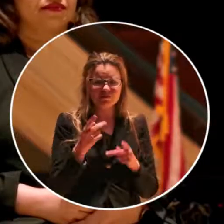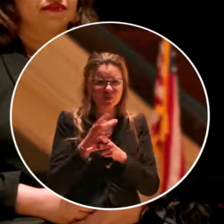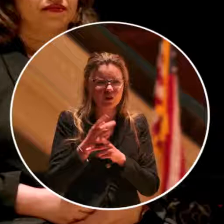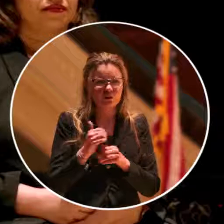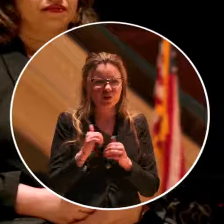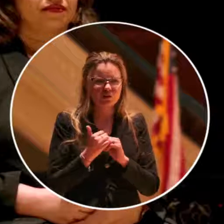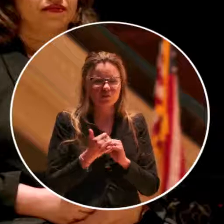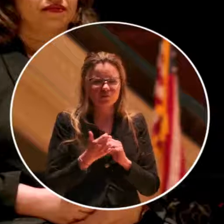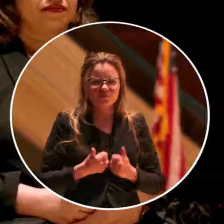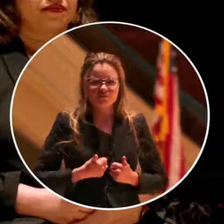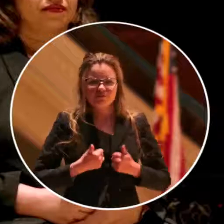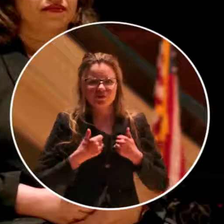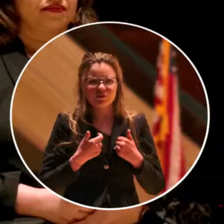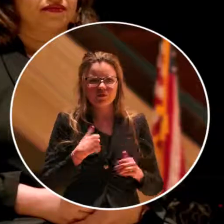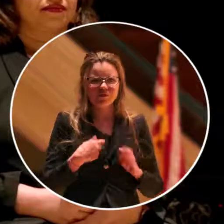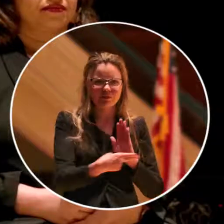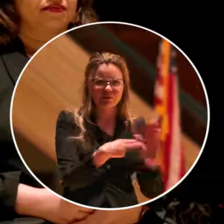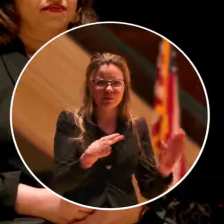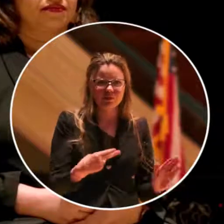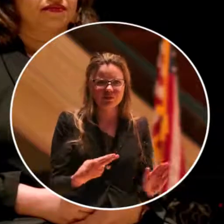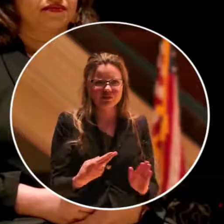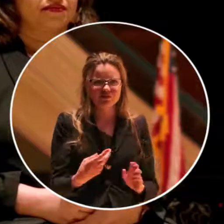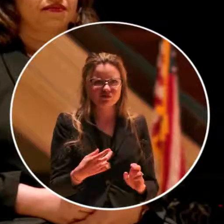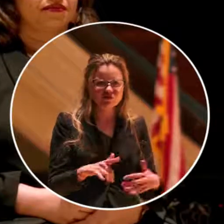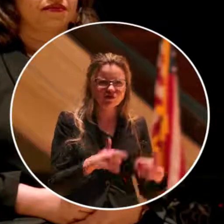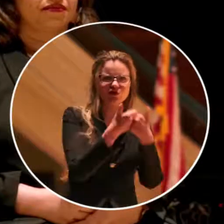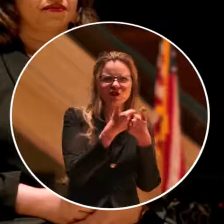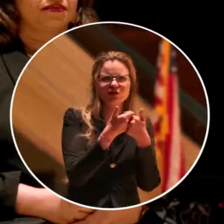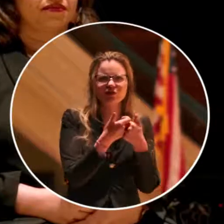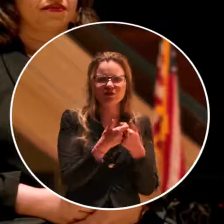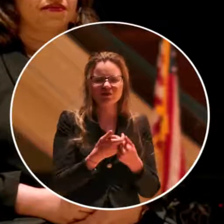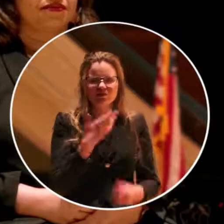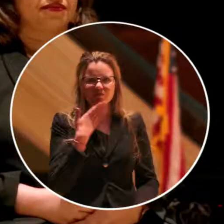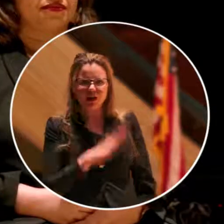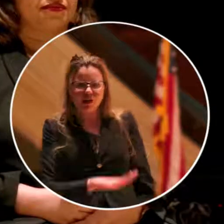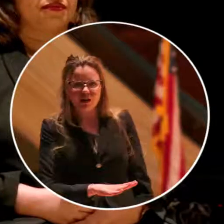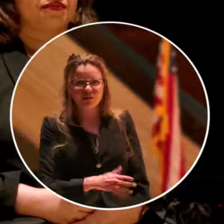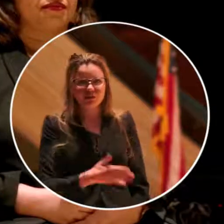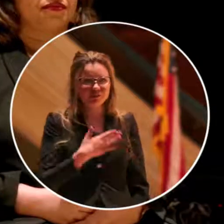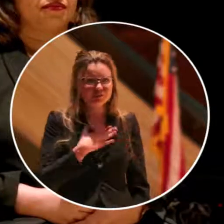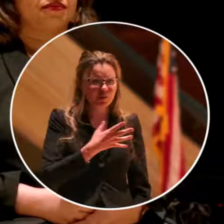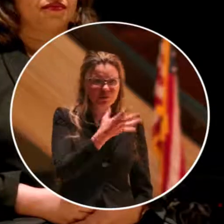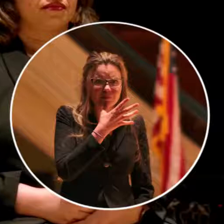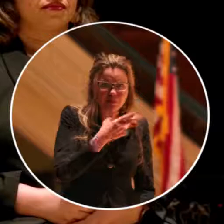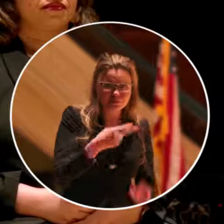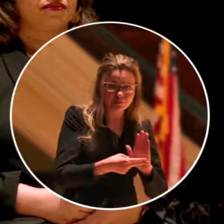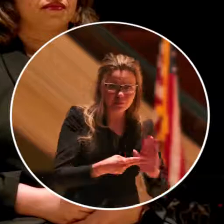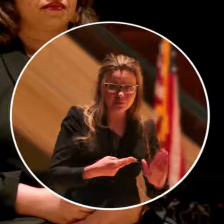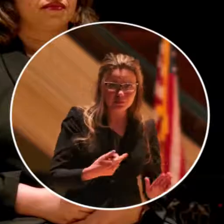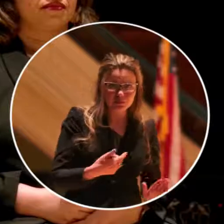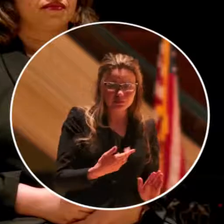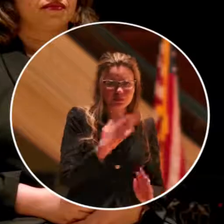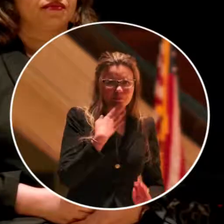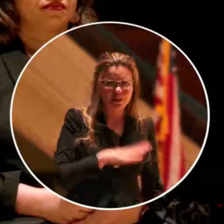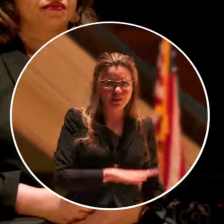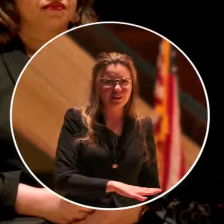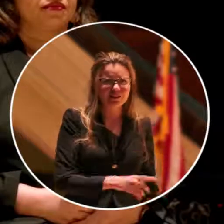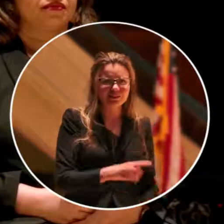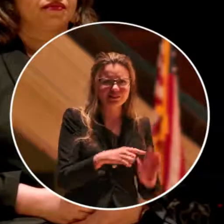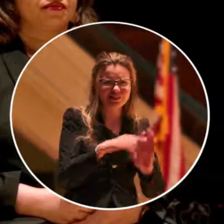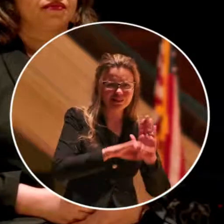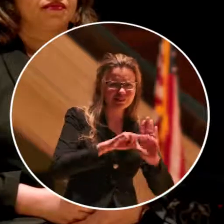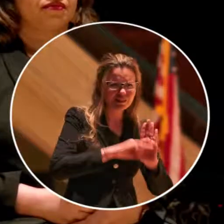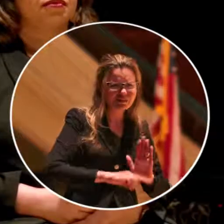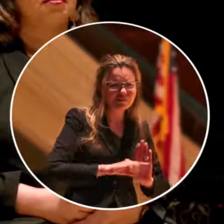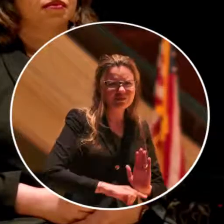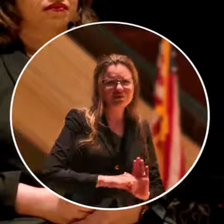labeled as bad, difficult, and challenging by my mother and others, when really, I just